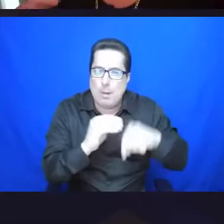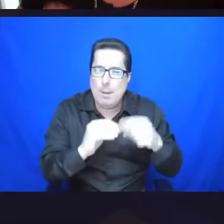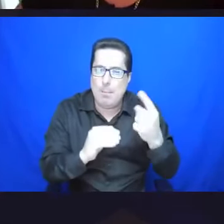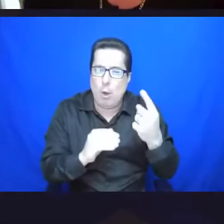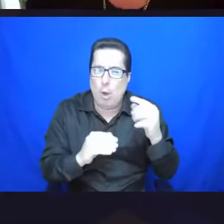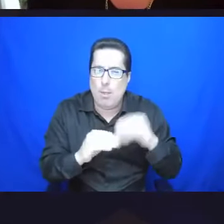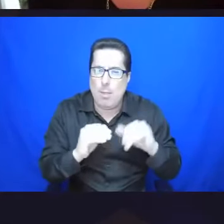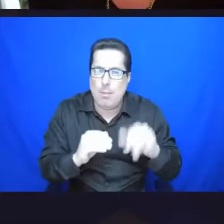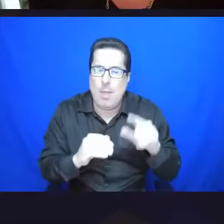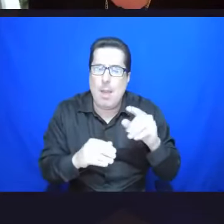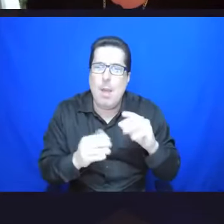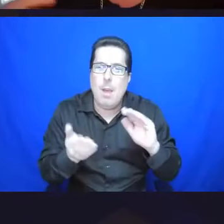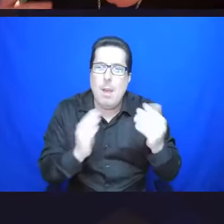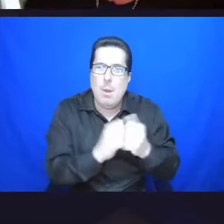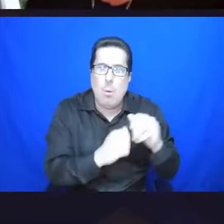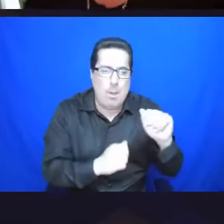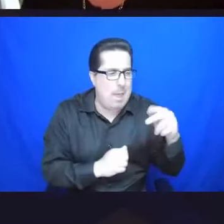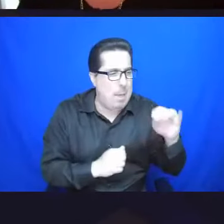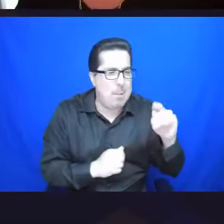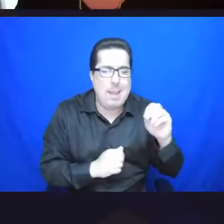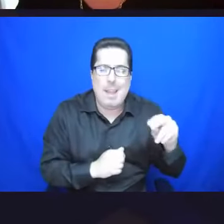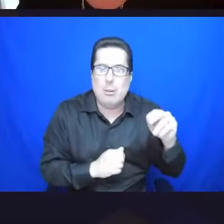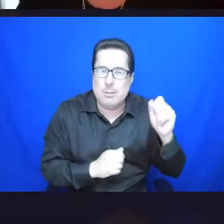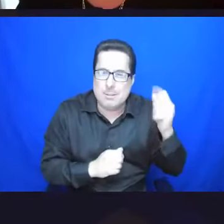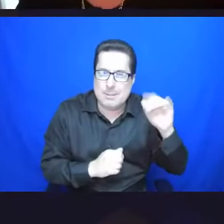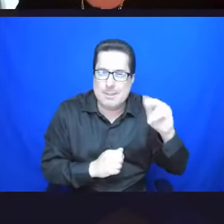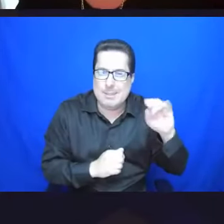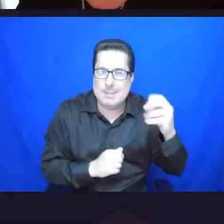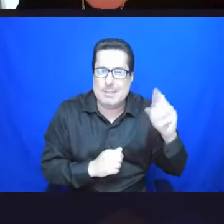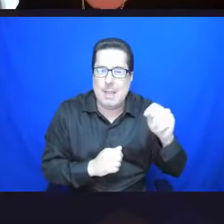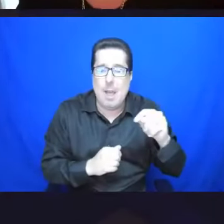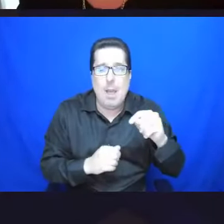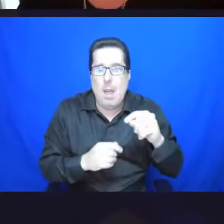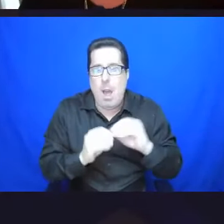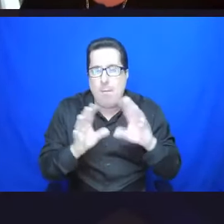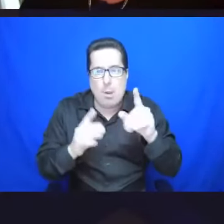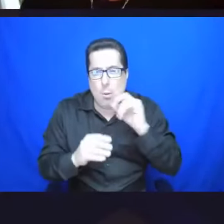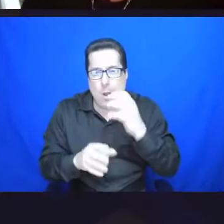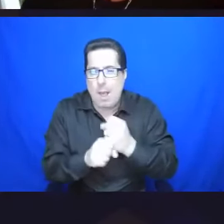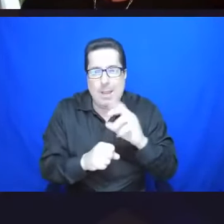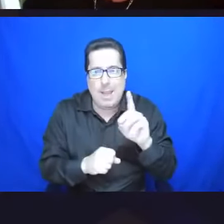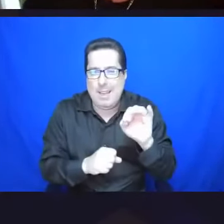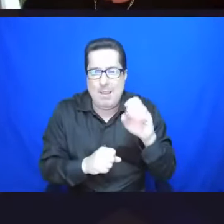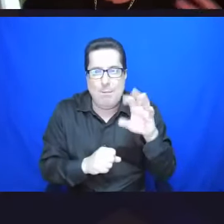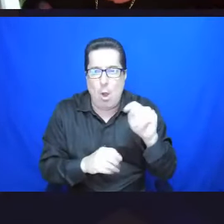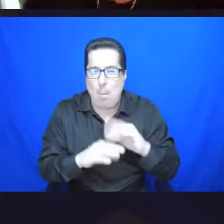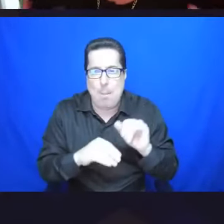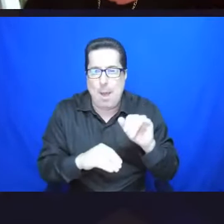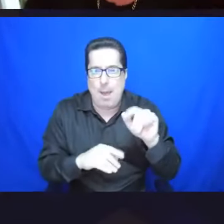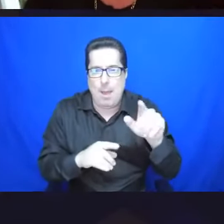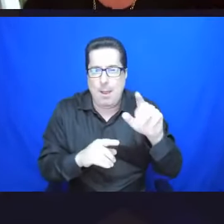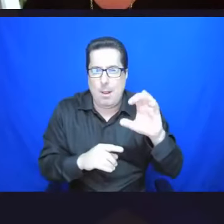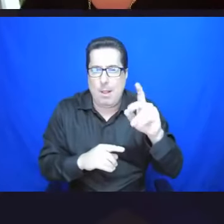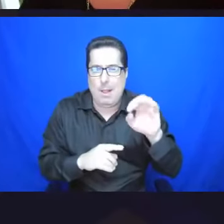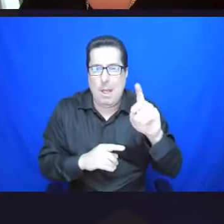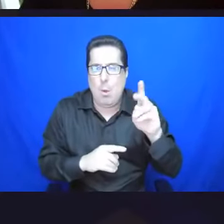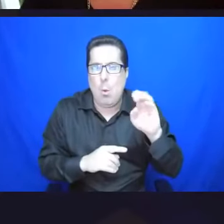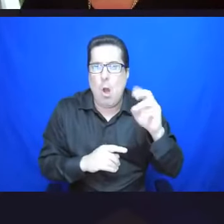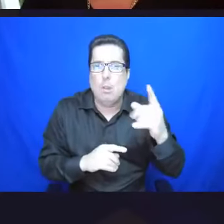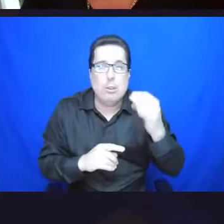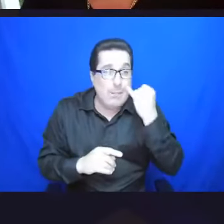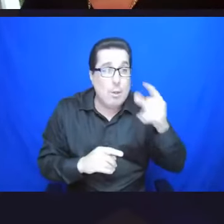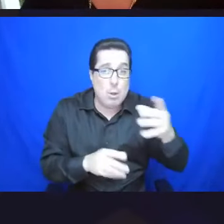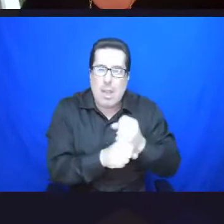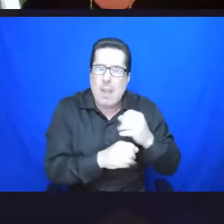kind of application insight that obviously you're not going to get by default from CloudWatch, right? So something like, hey, what was the slowest method within